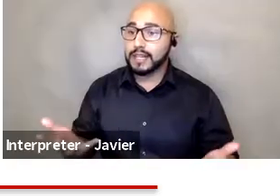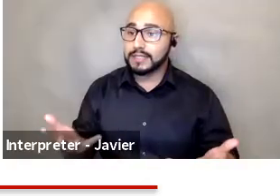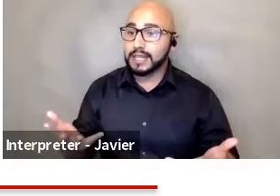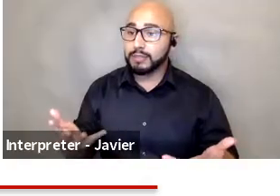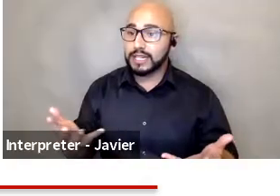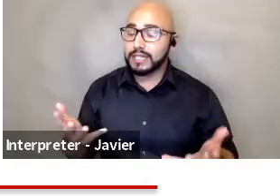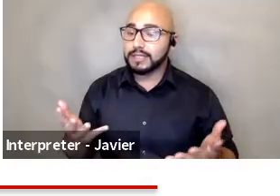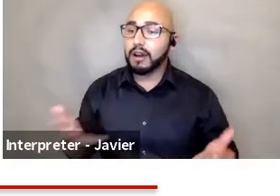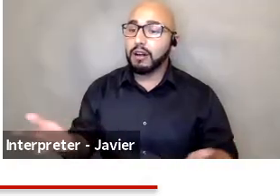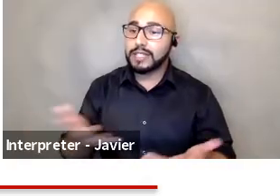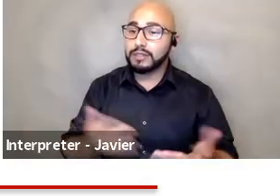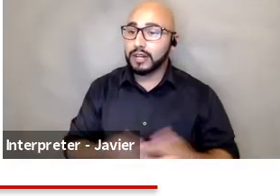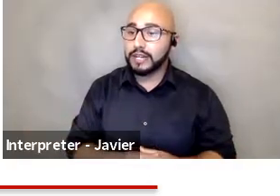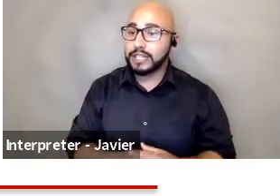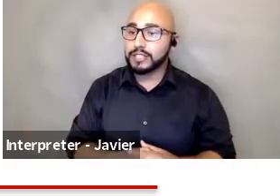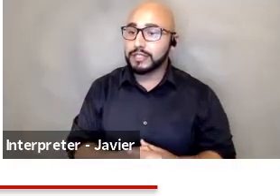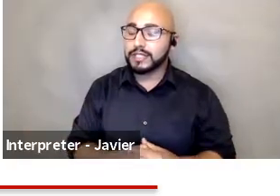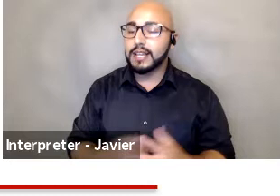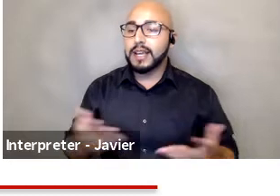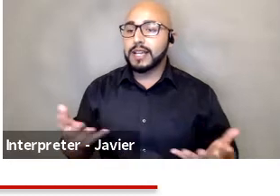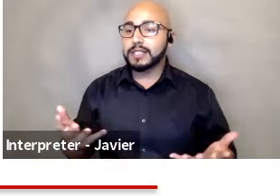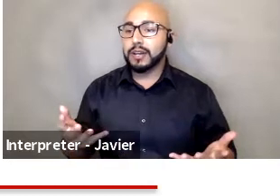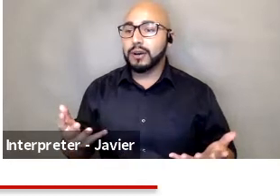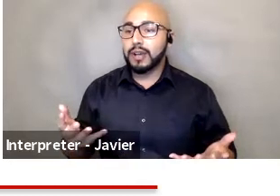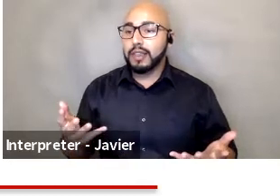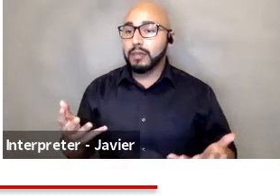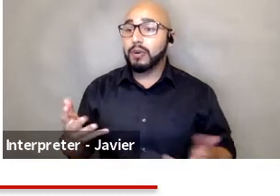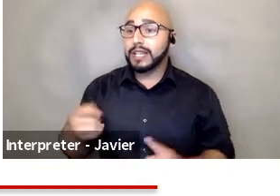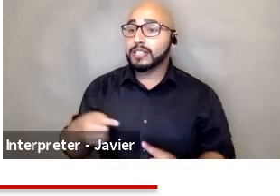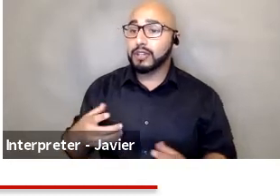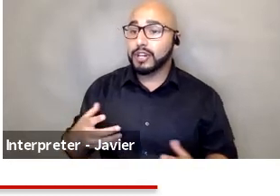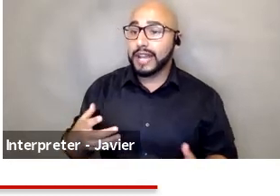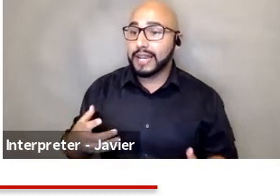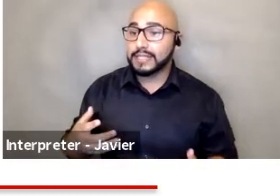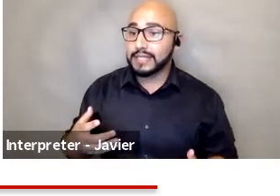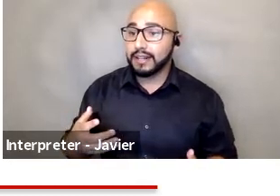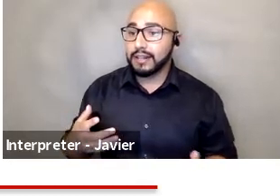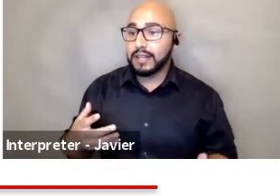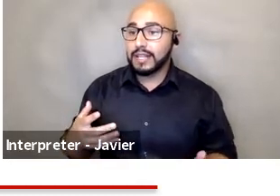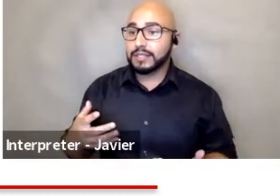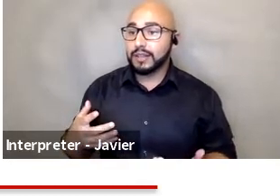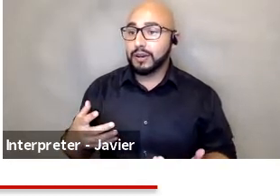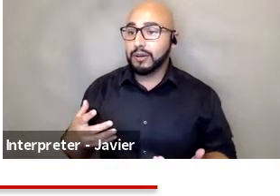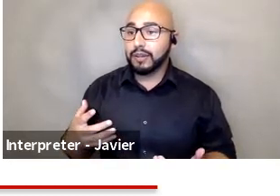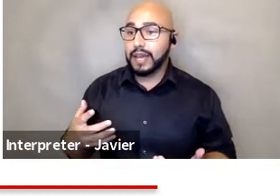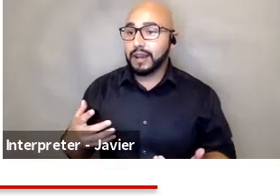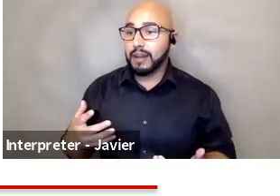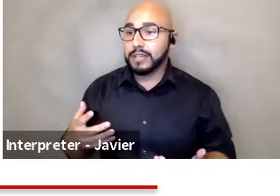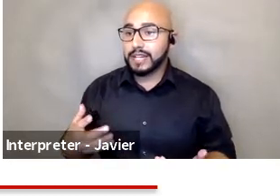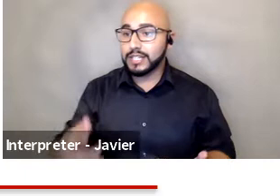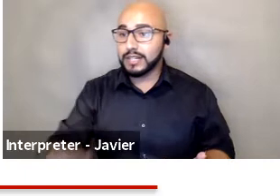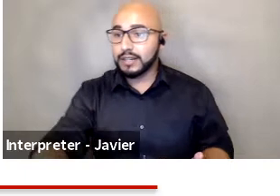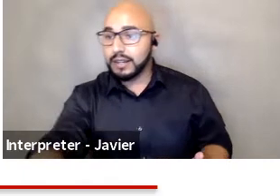learns signs simultaneously. All these are hearing students. And so the point is to learn ASL. And so